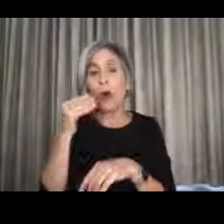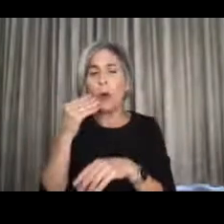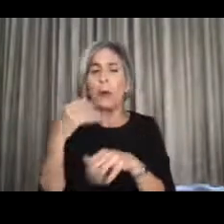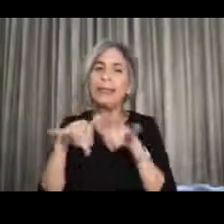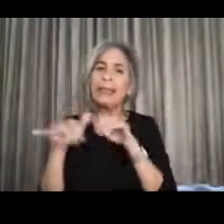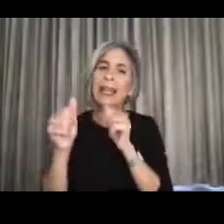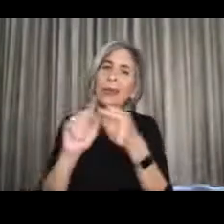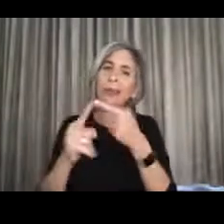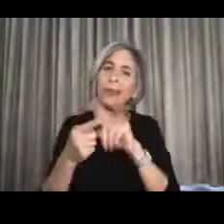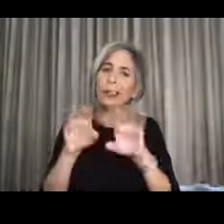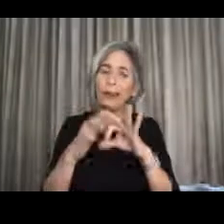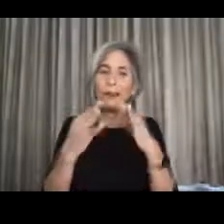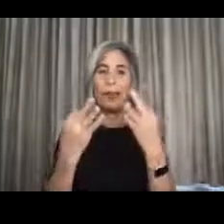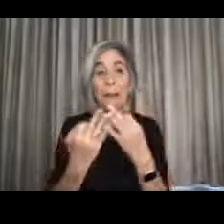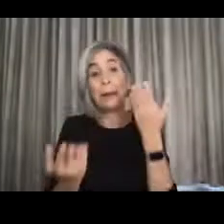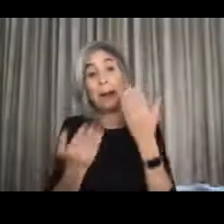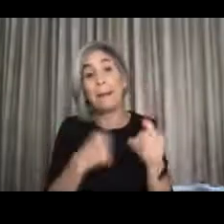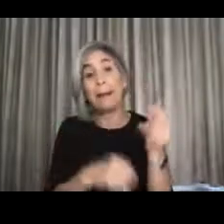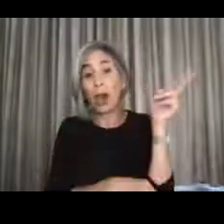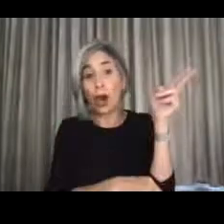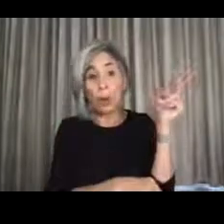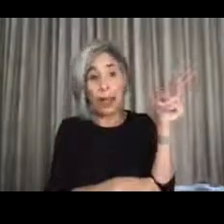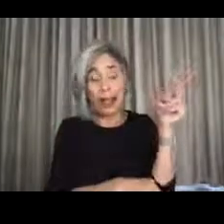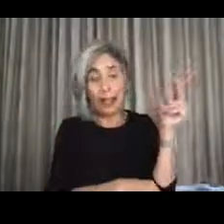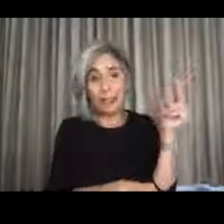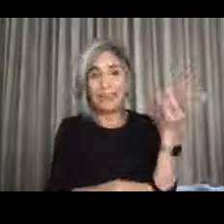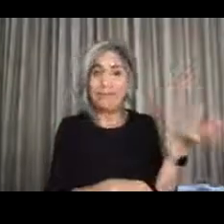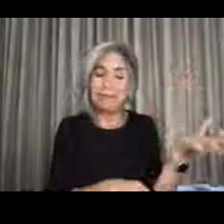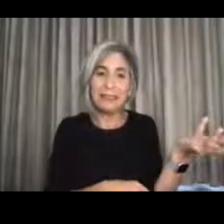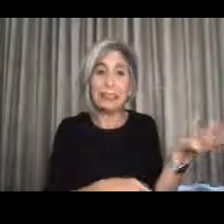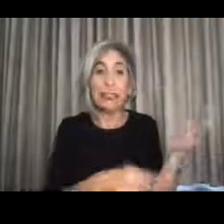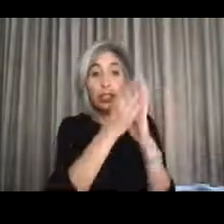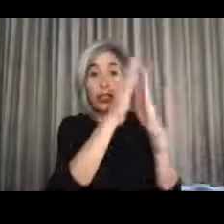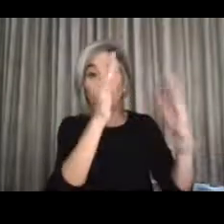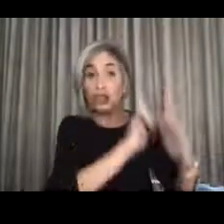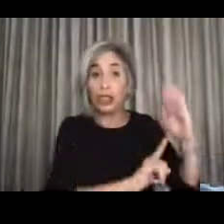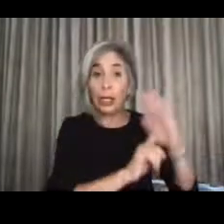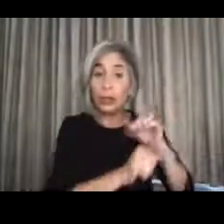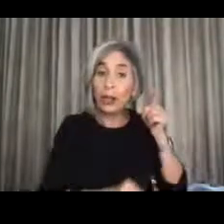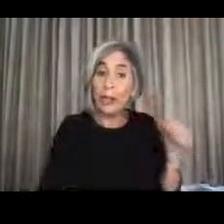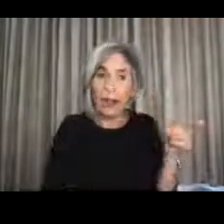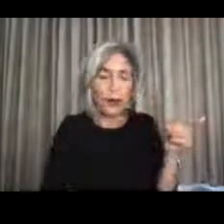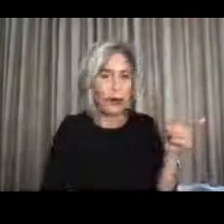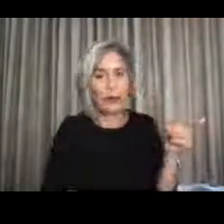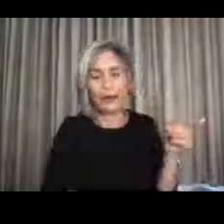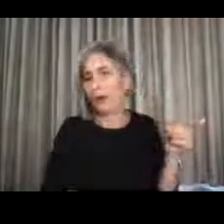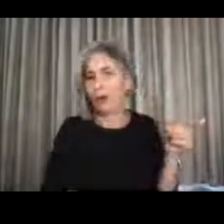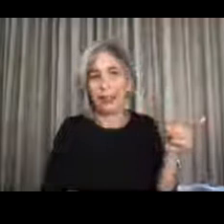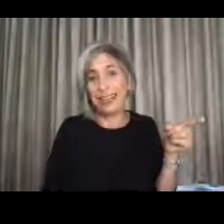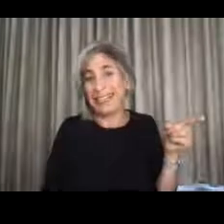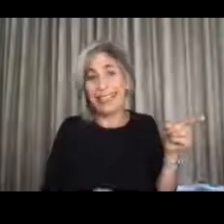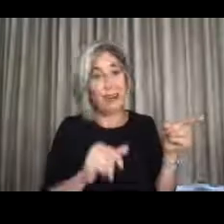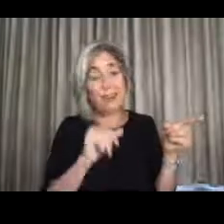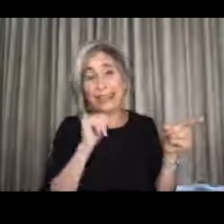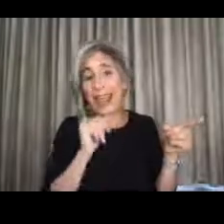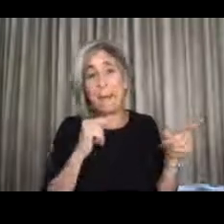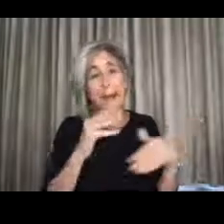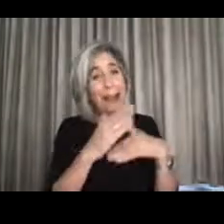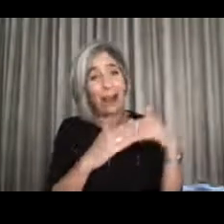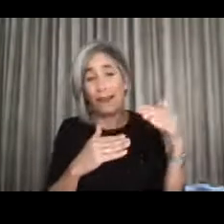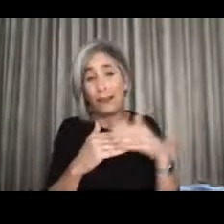family. Consider a hotel. If that's not on the table, shelters are there. I'm not going to tell you that it's going to be a comfortable experience, but it will be a